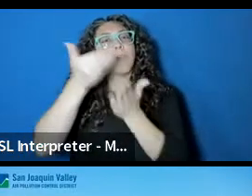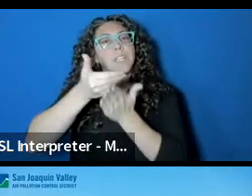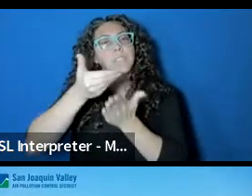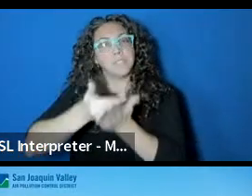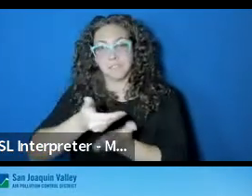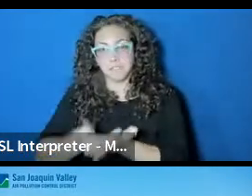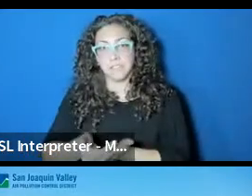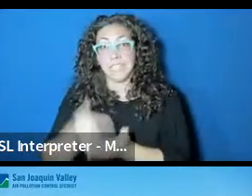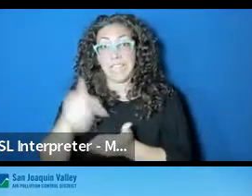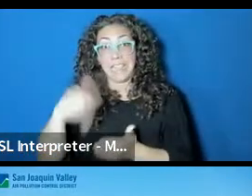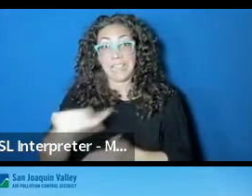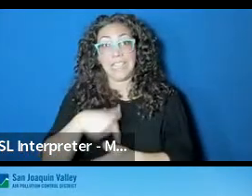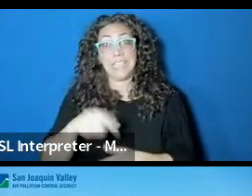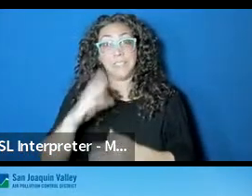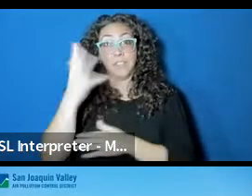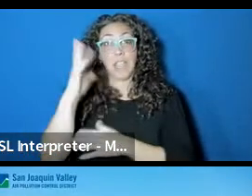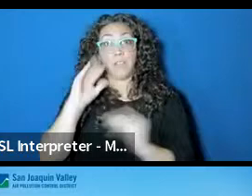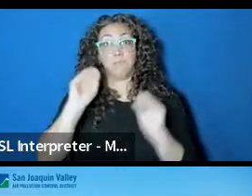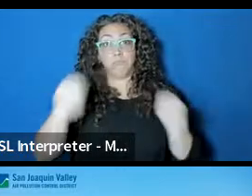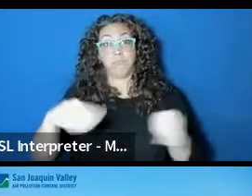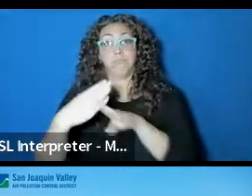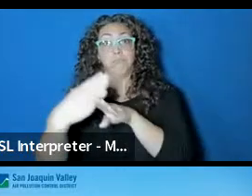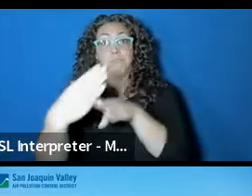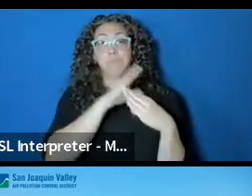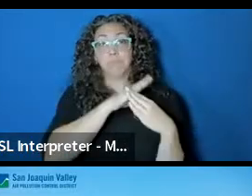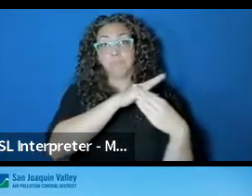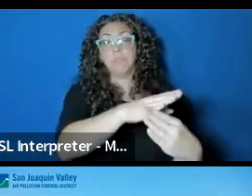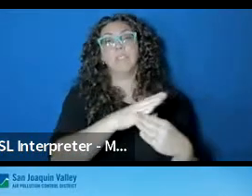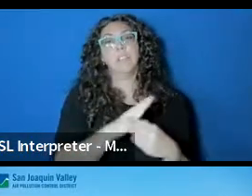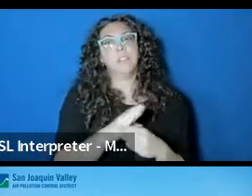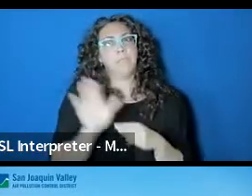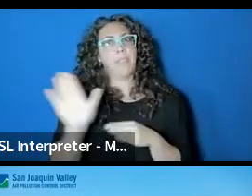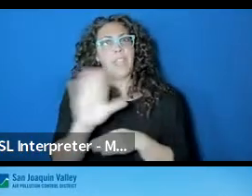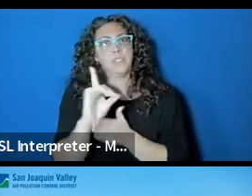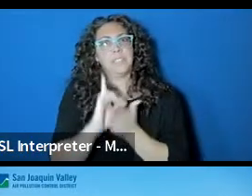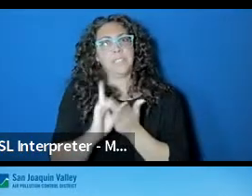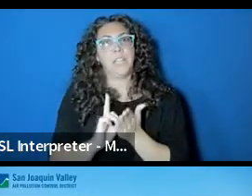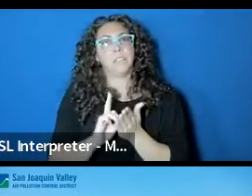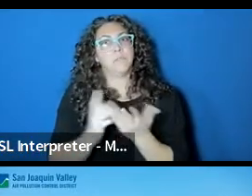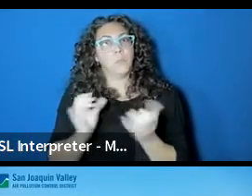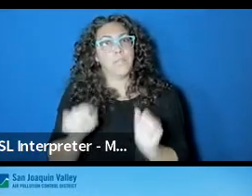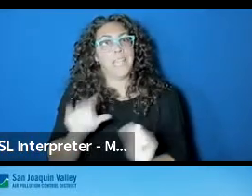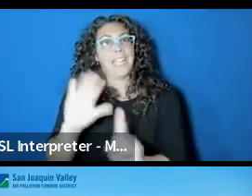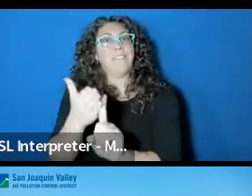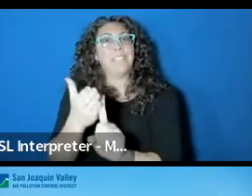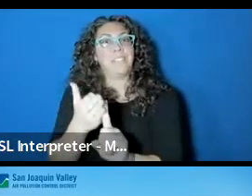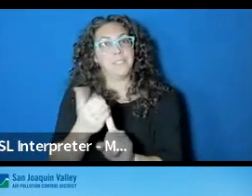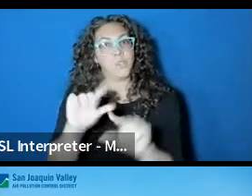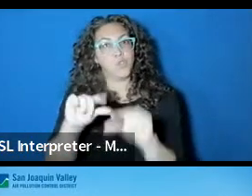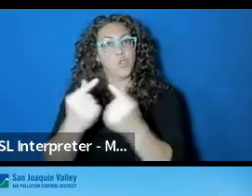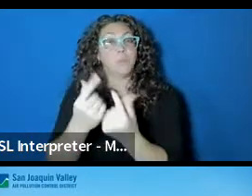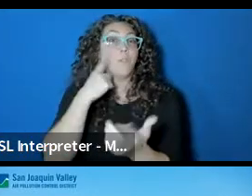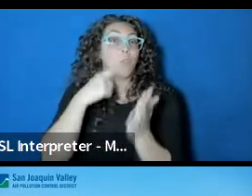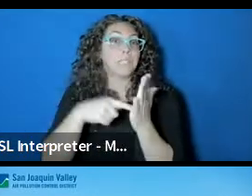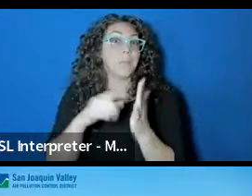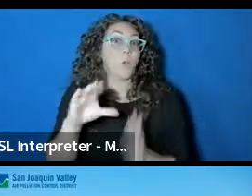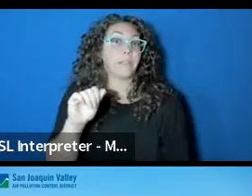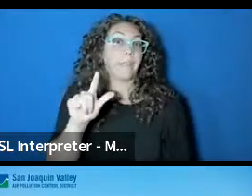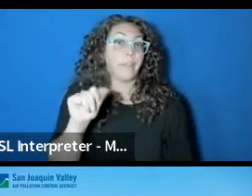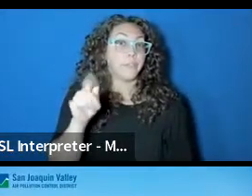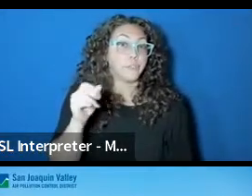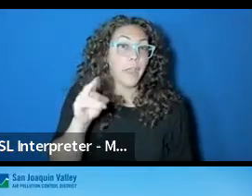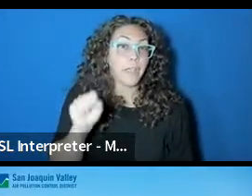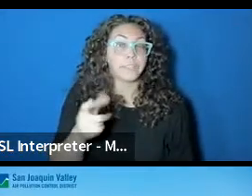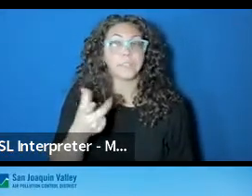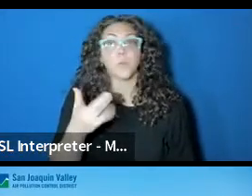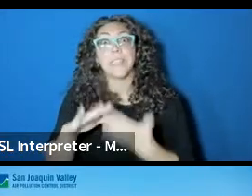these vegetated buffers and how they're designed to then convince groups like Caltrans and City of Stockton to implement them at